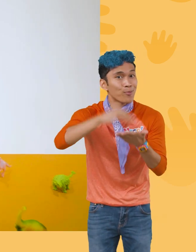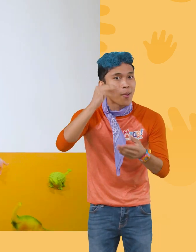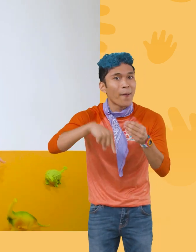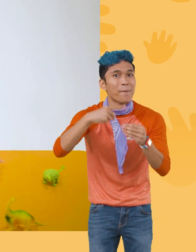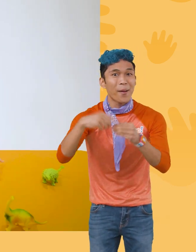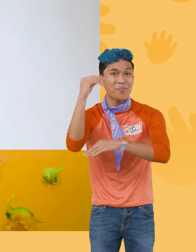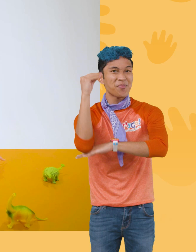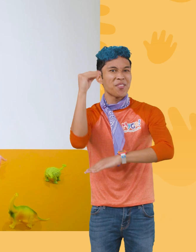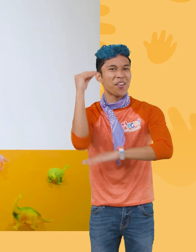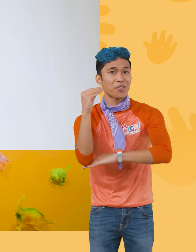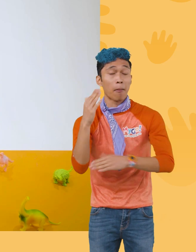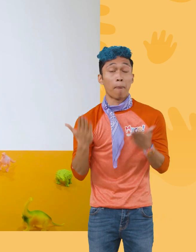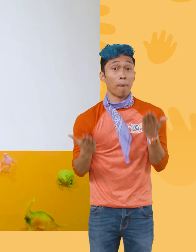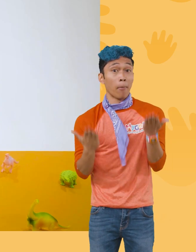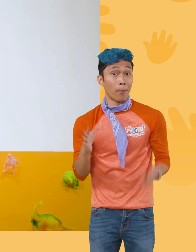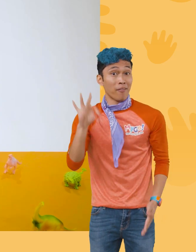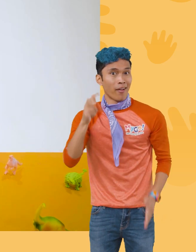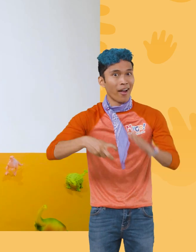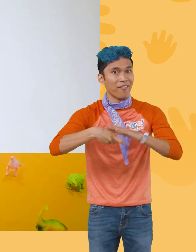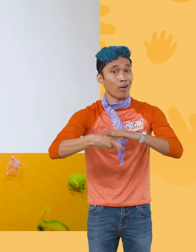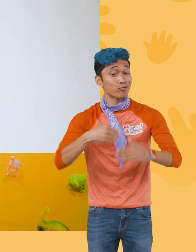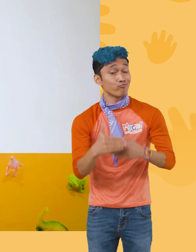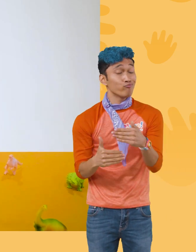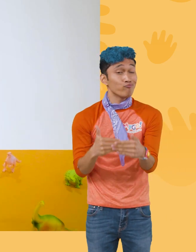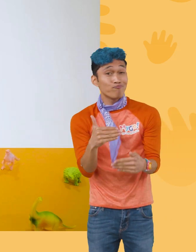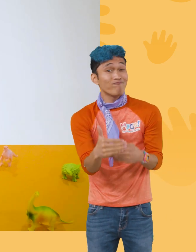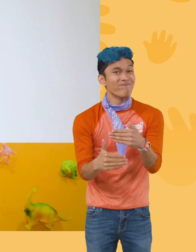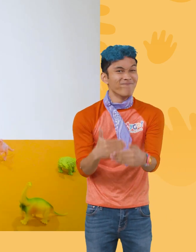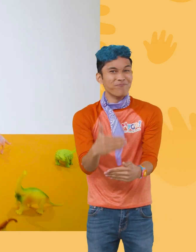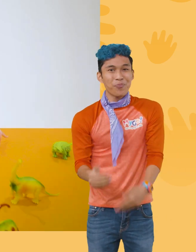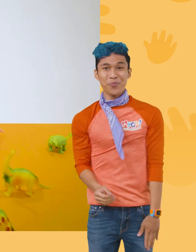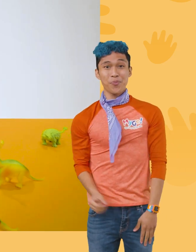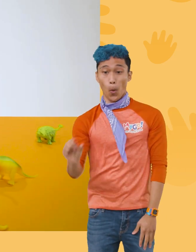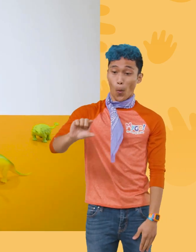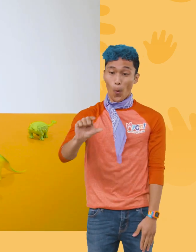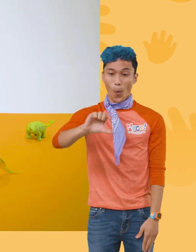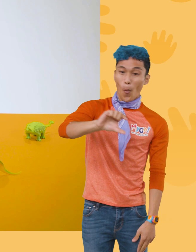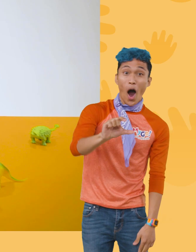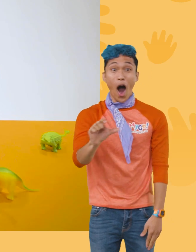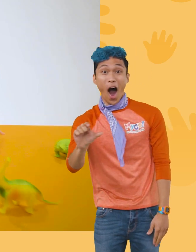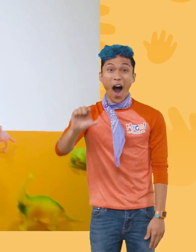learn about dinosaurs and maybe we'll find some fossils in this video.